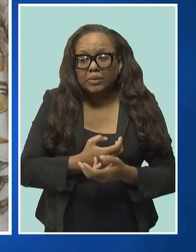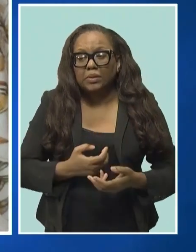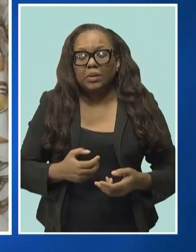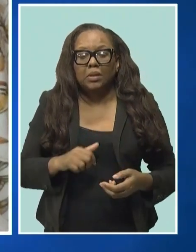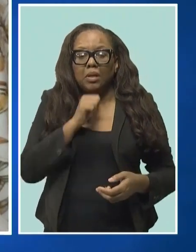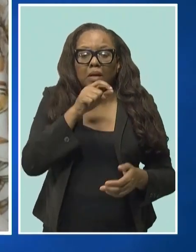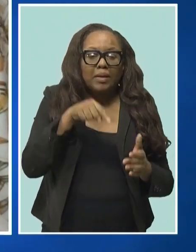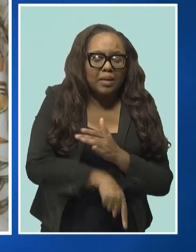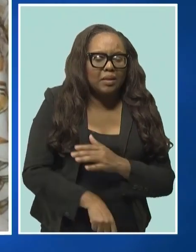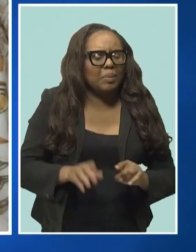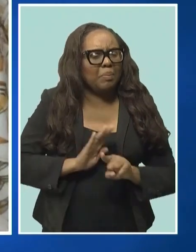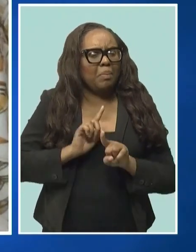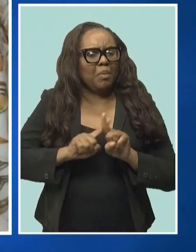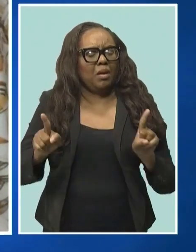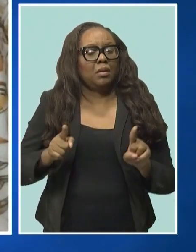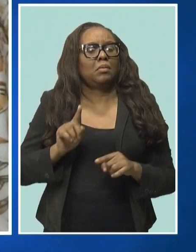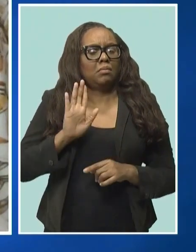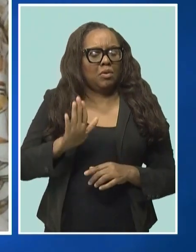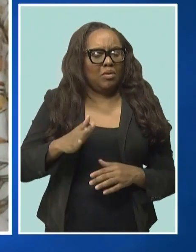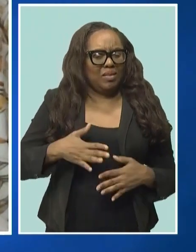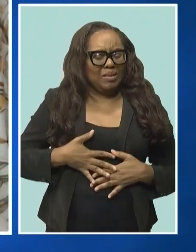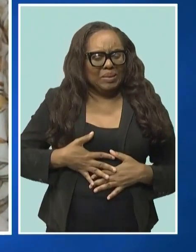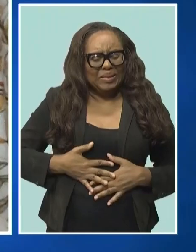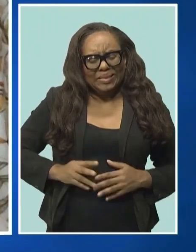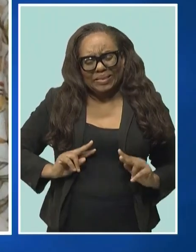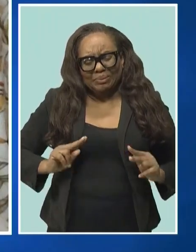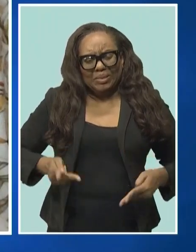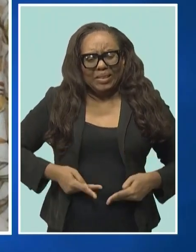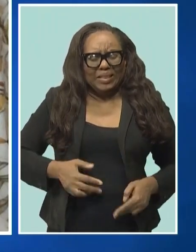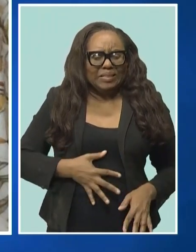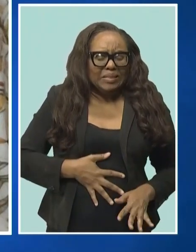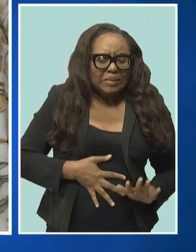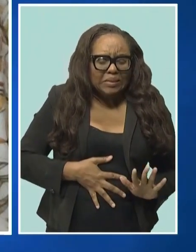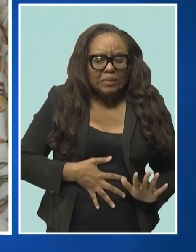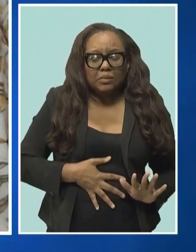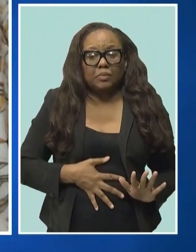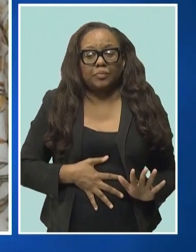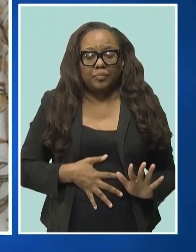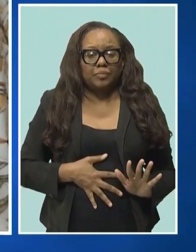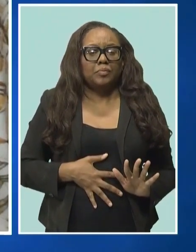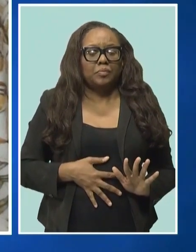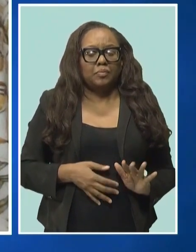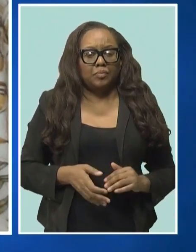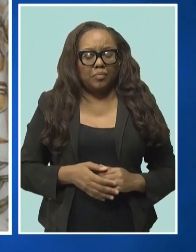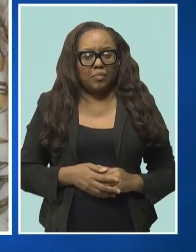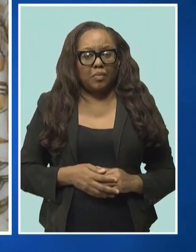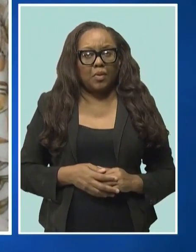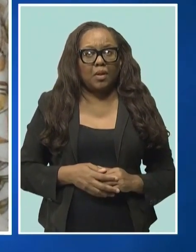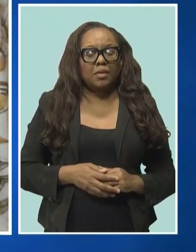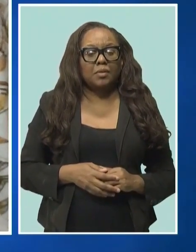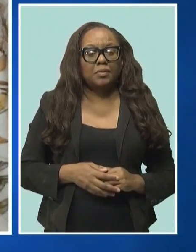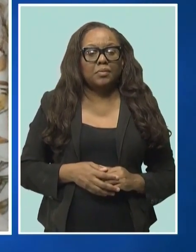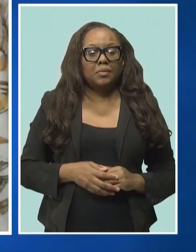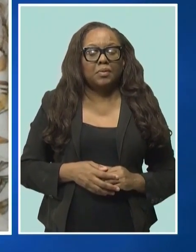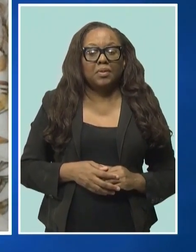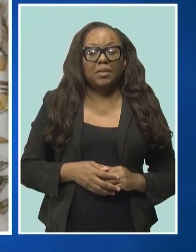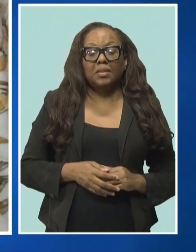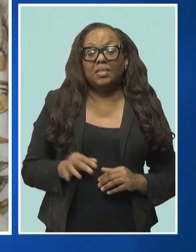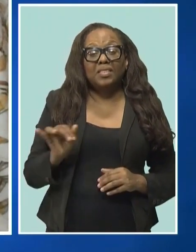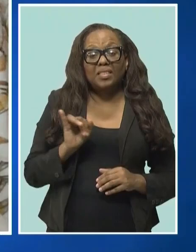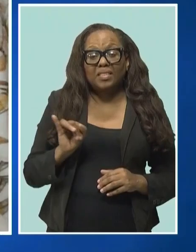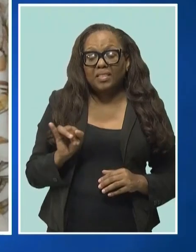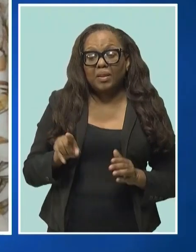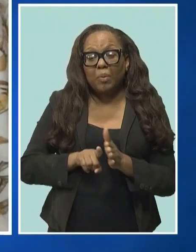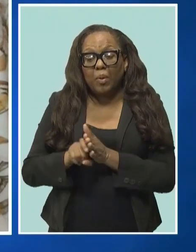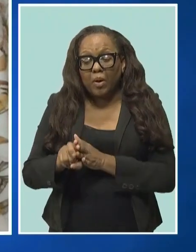stomach upset, if they're ingested. The particular problem with these worms, which is a similar problem with the giant African snail, is that